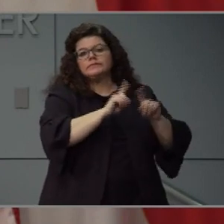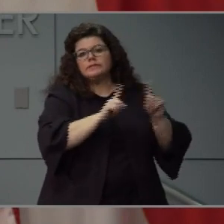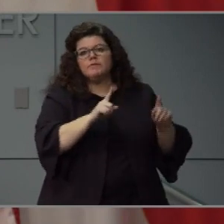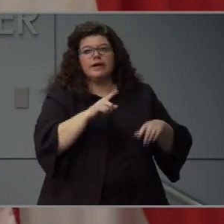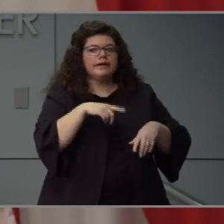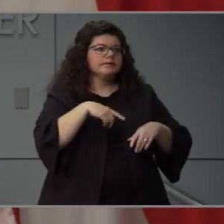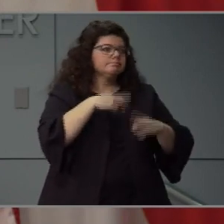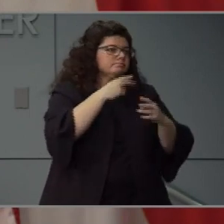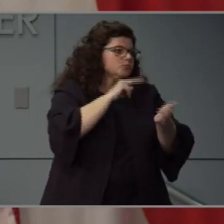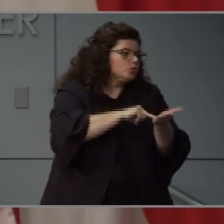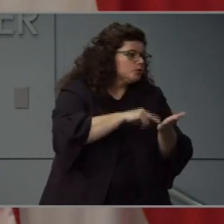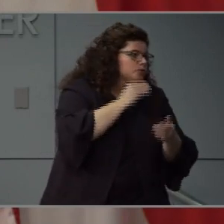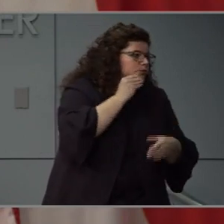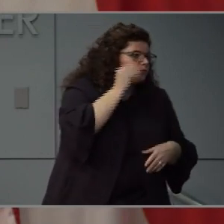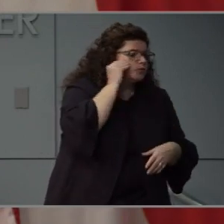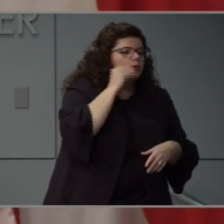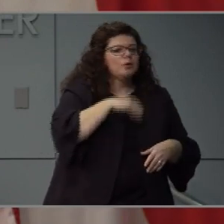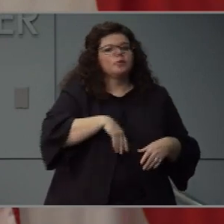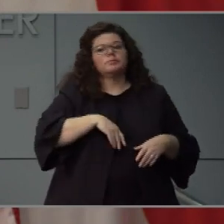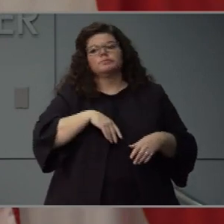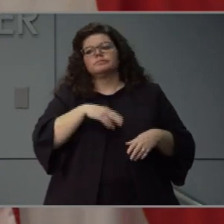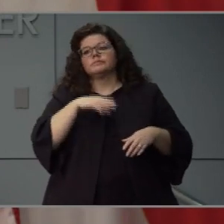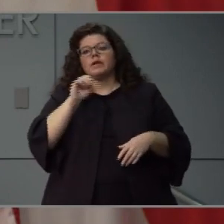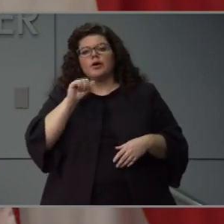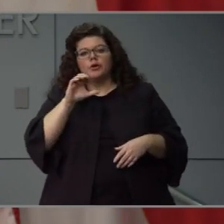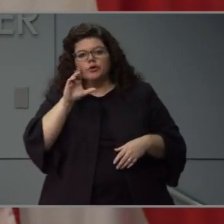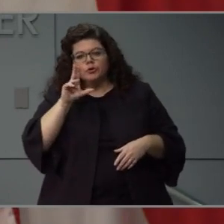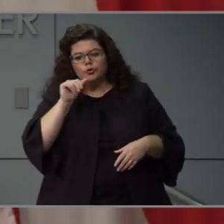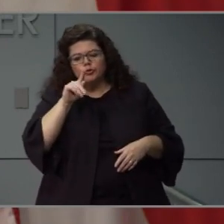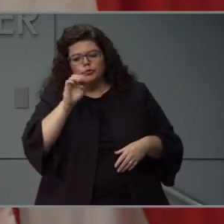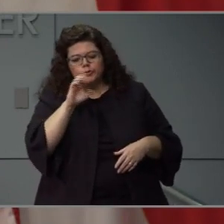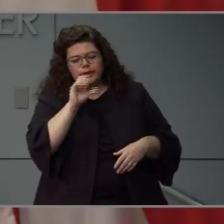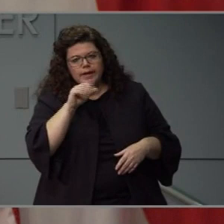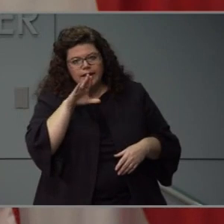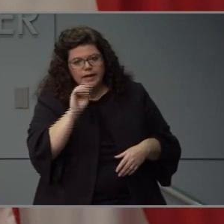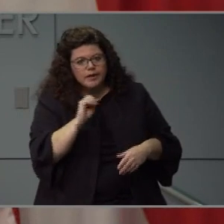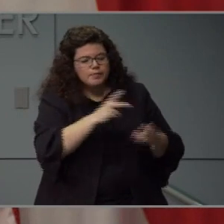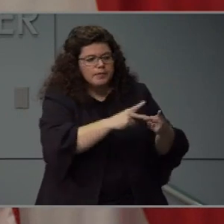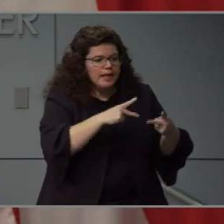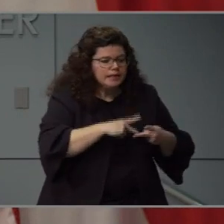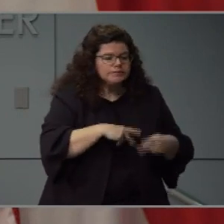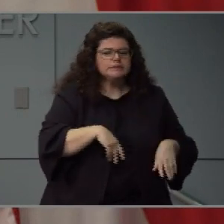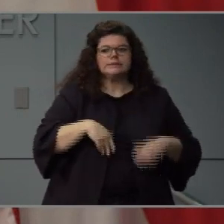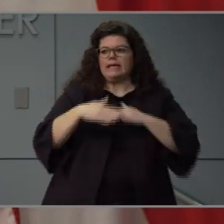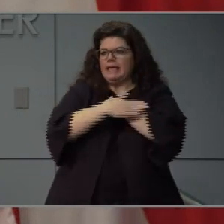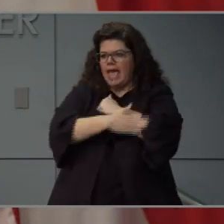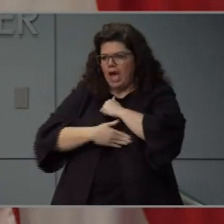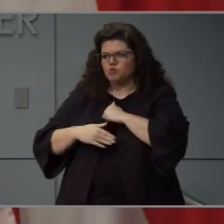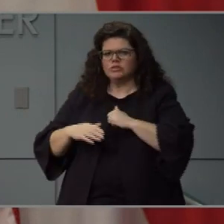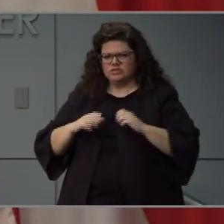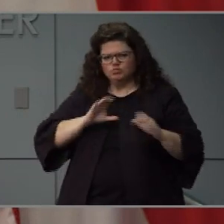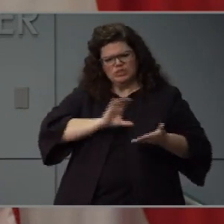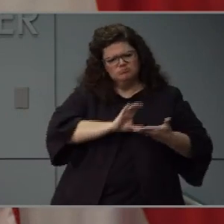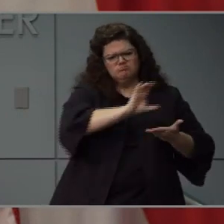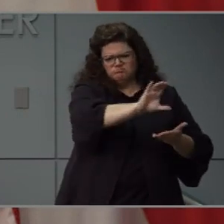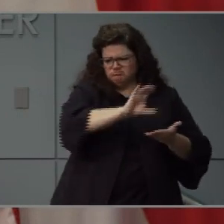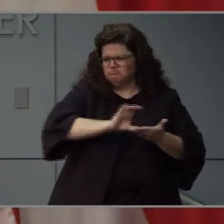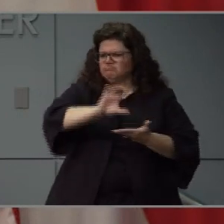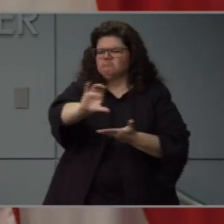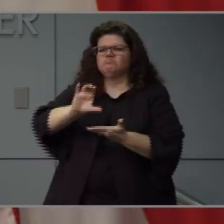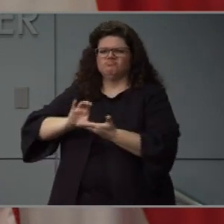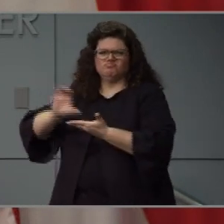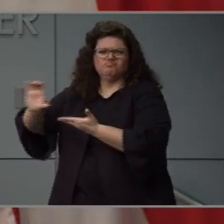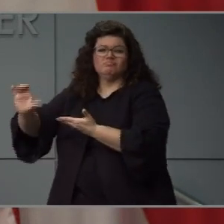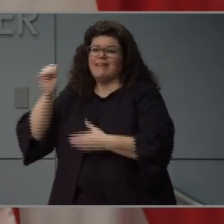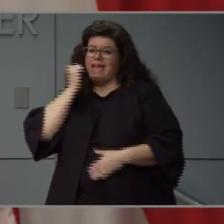care facilities. We're also providing resources to the counties. Every day we're making distribution